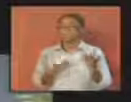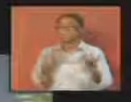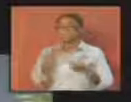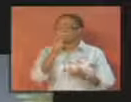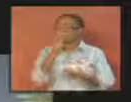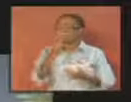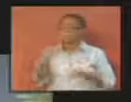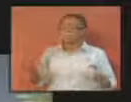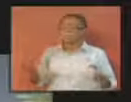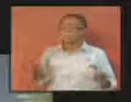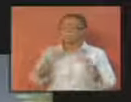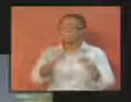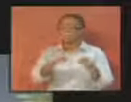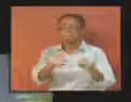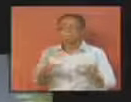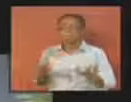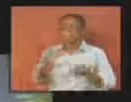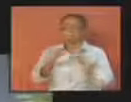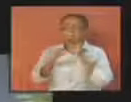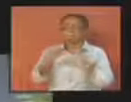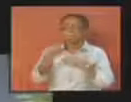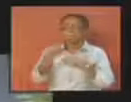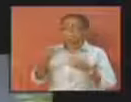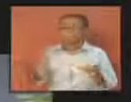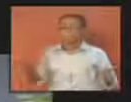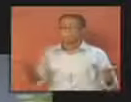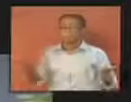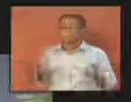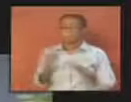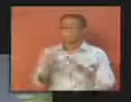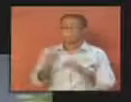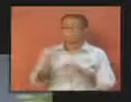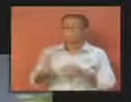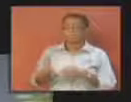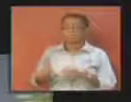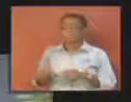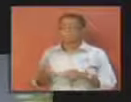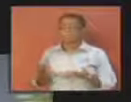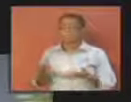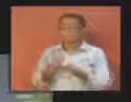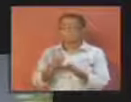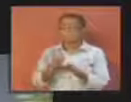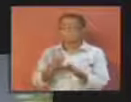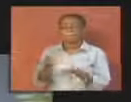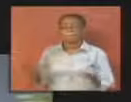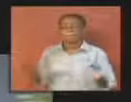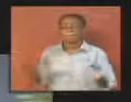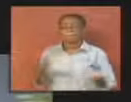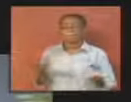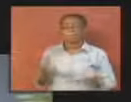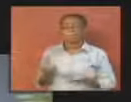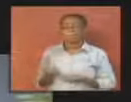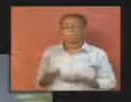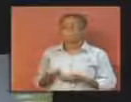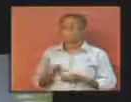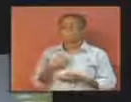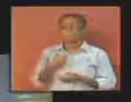this? And the second question is another scenario where